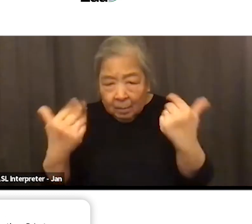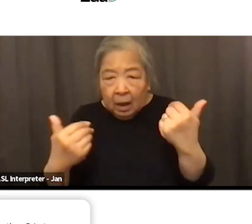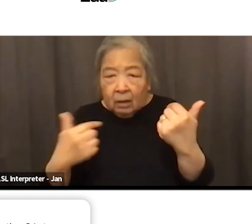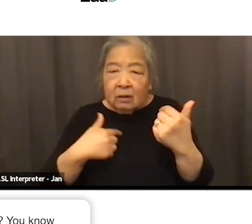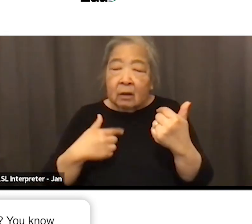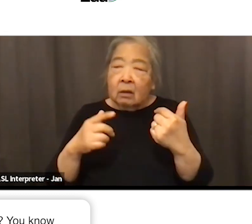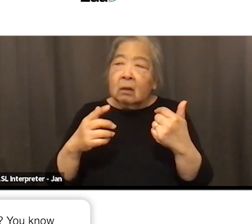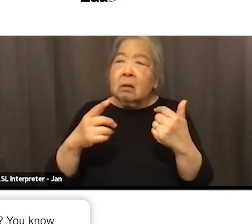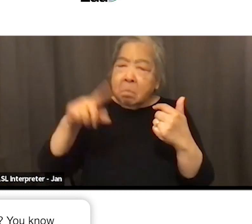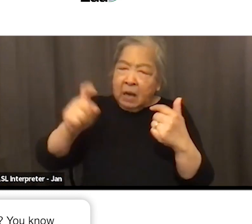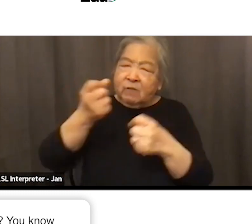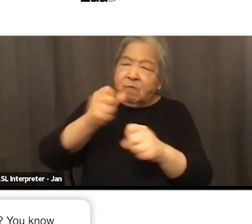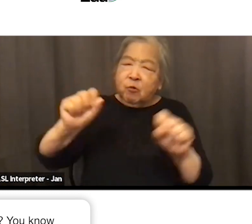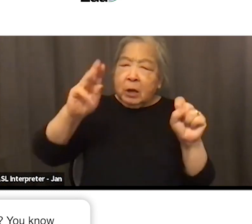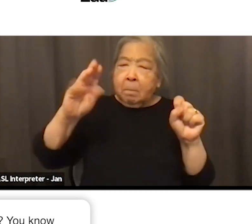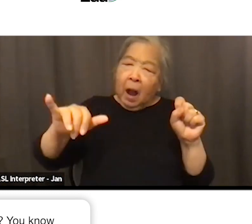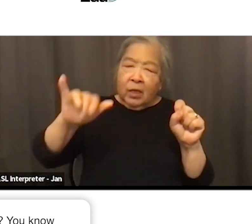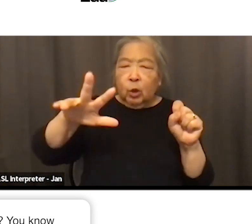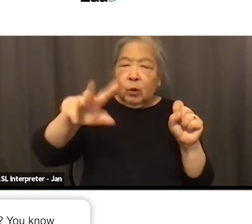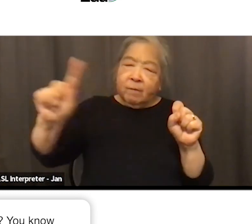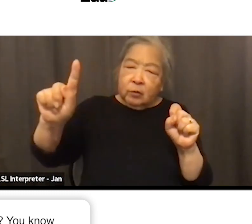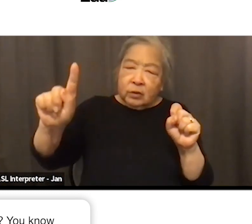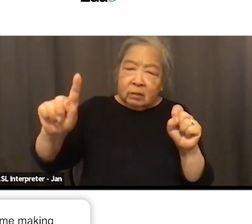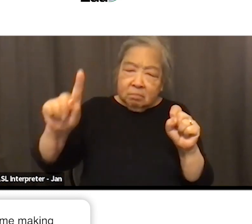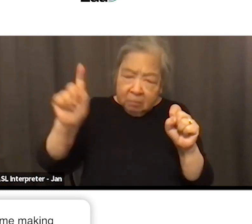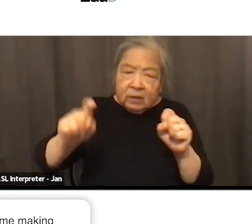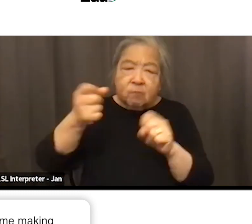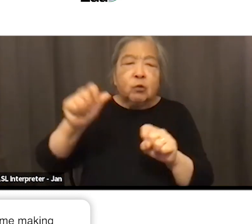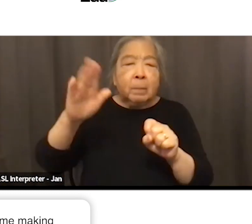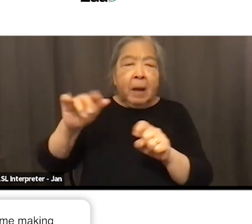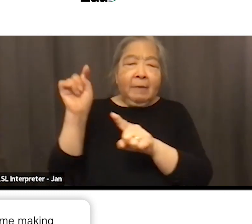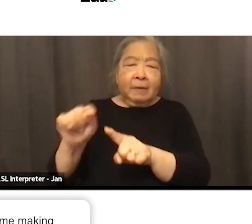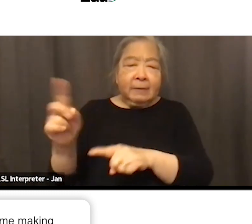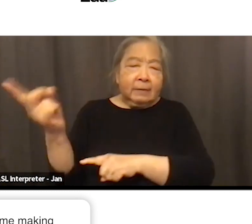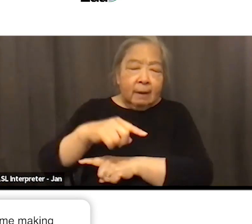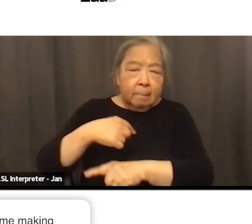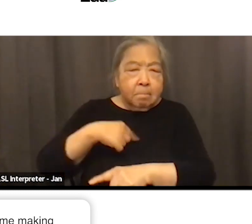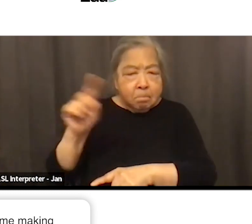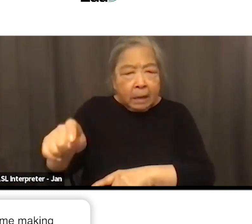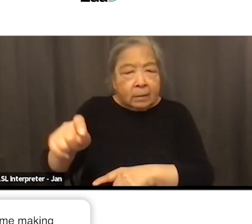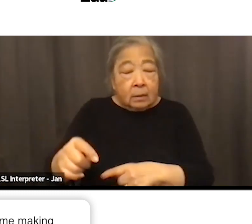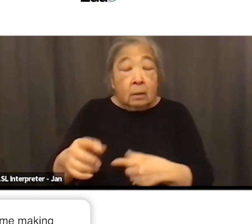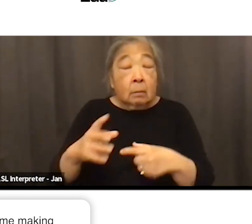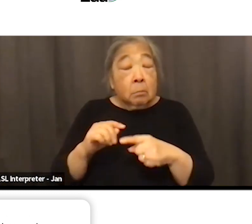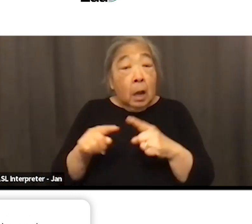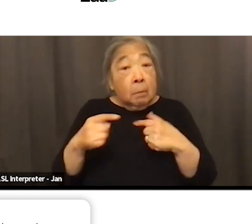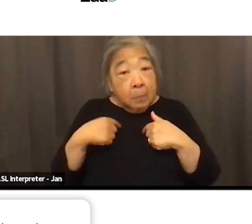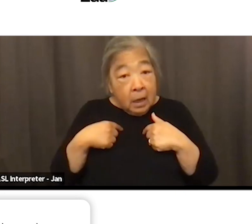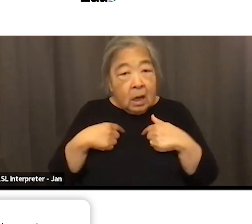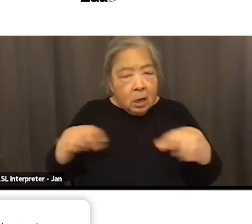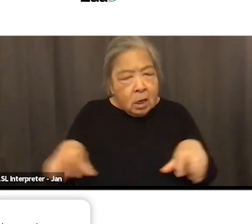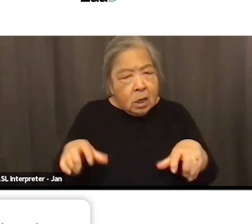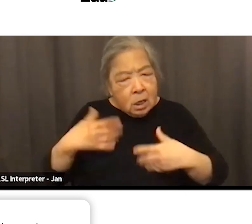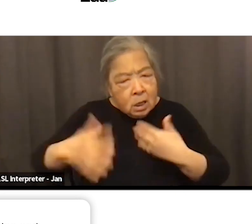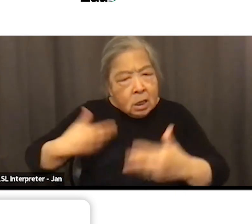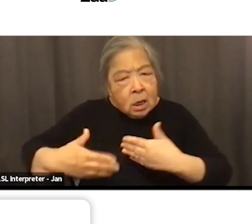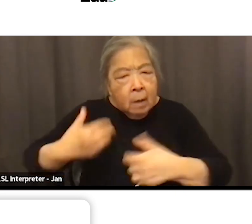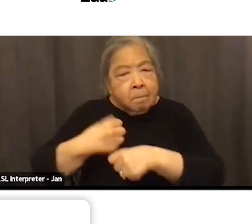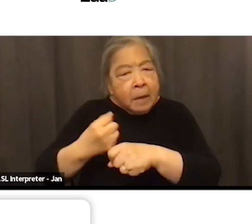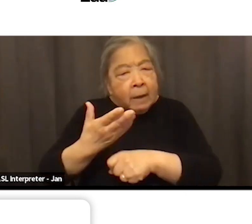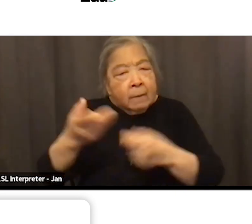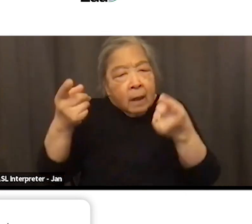the 31st. Can we do that? You know what I mean? And it was me making things happen. It was me trying.